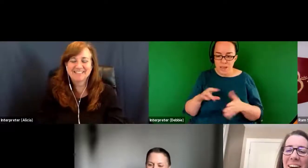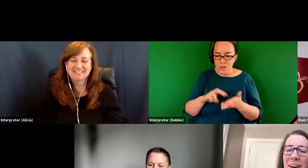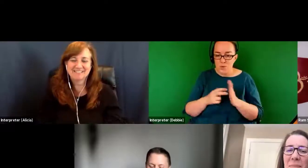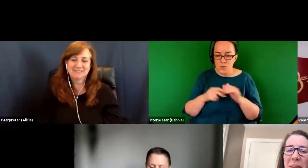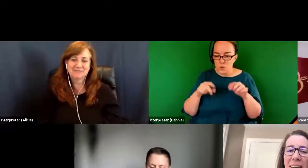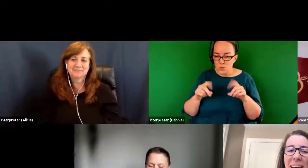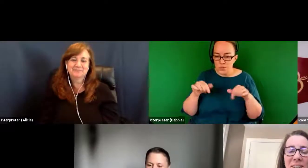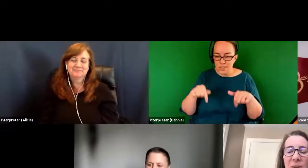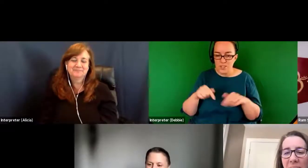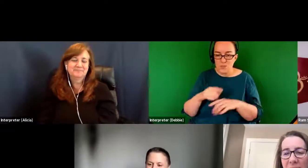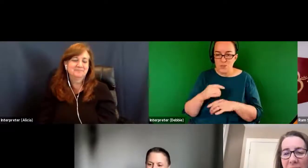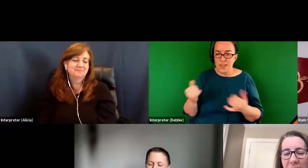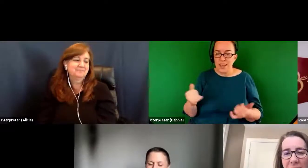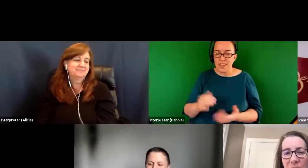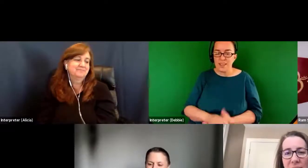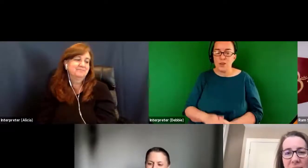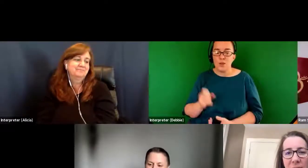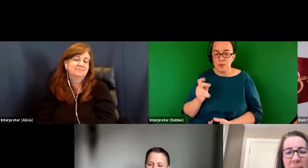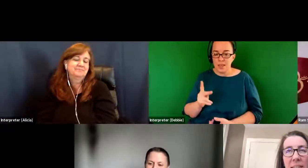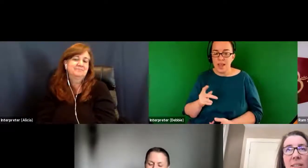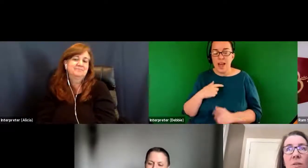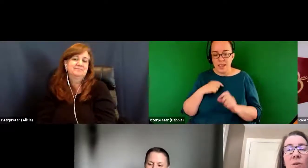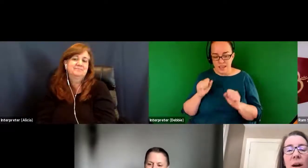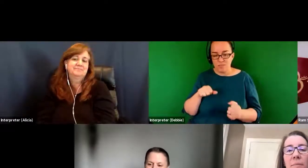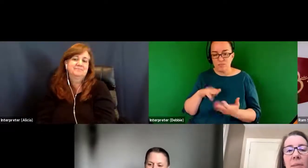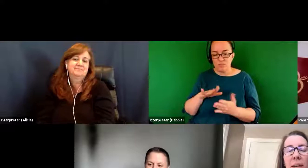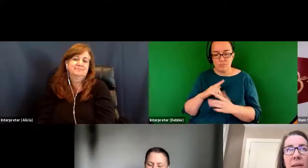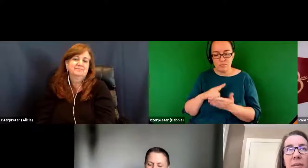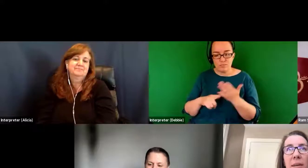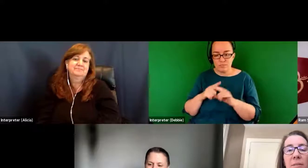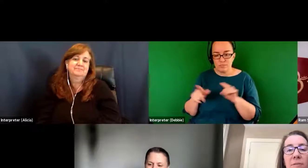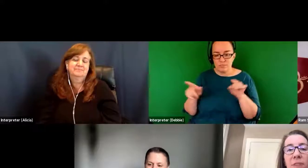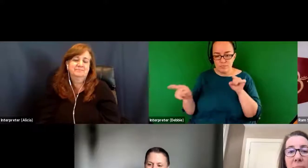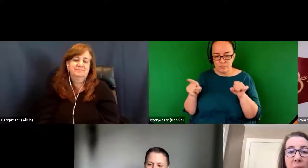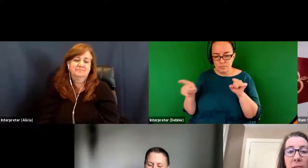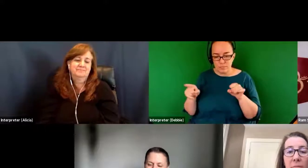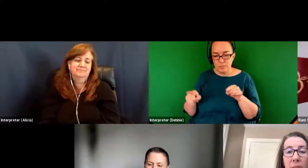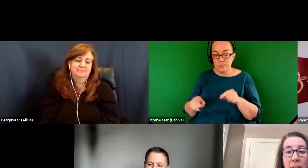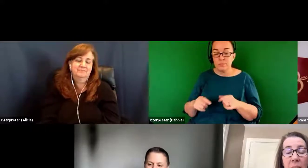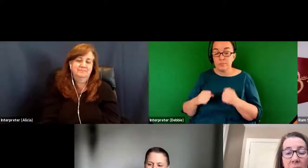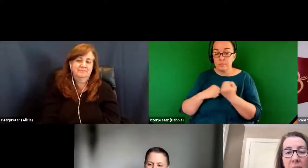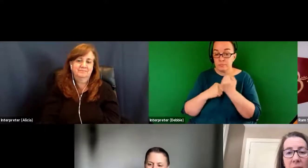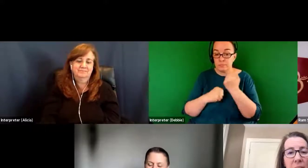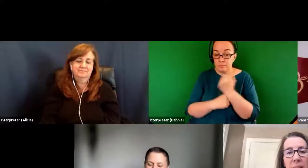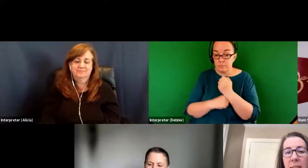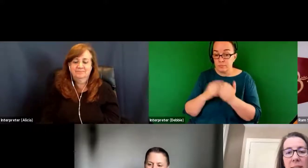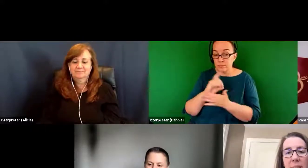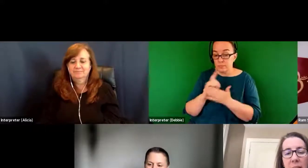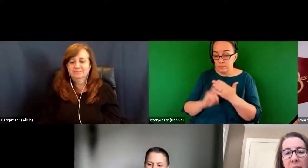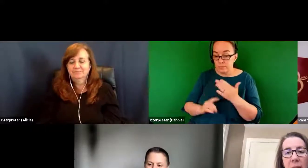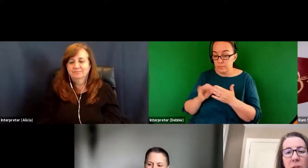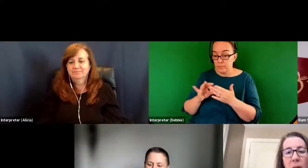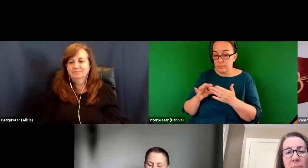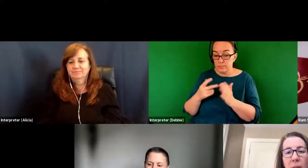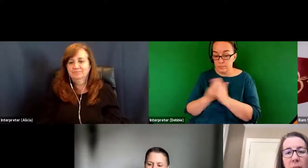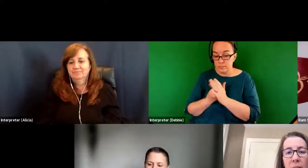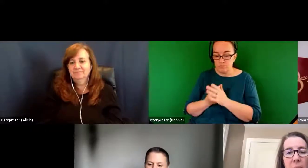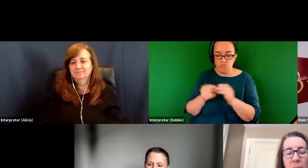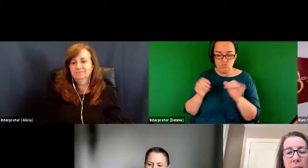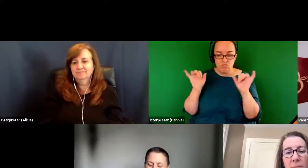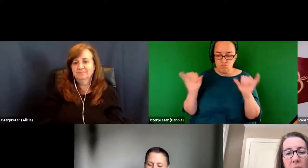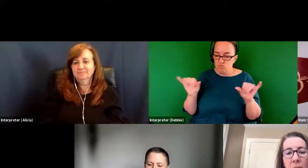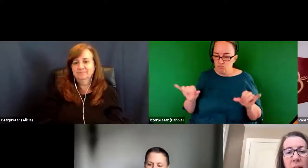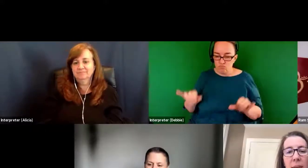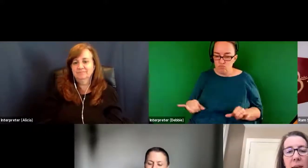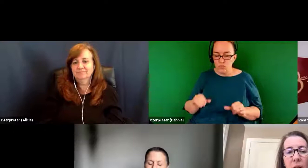today. Yeah, so I can address the differences. So the fundamental design of the vaccines is the same. So they both have the